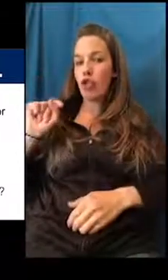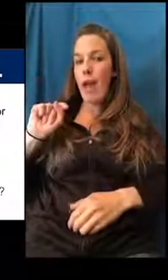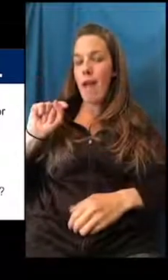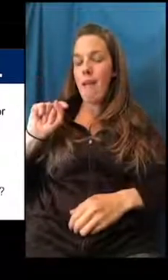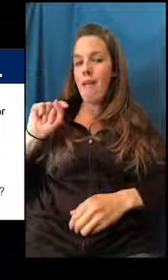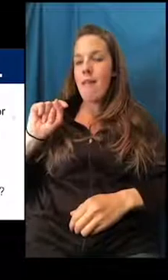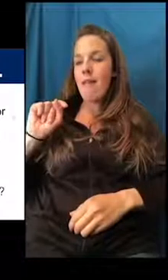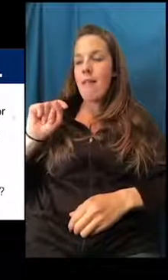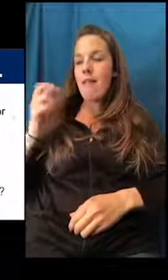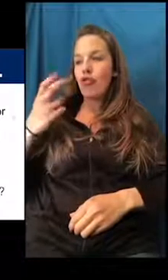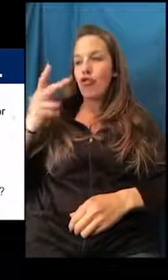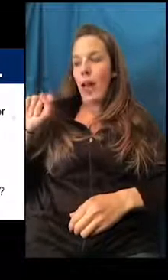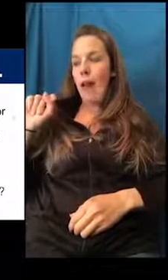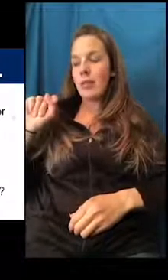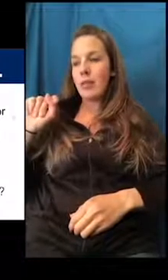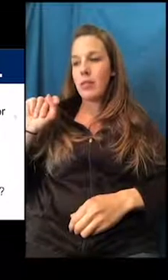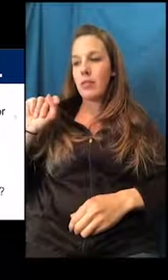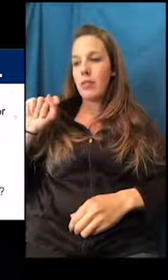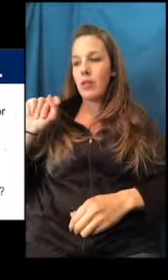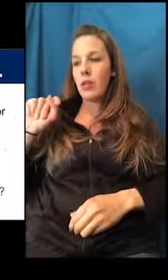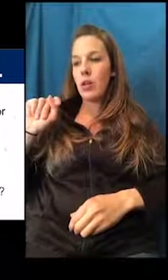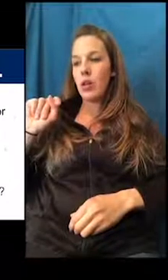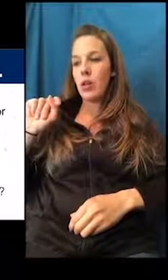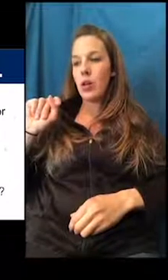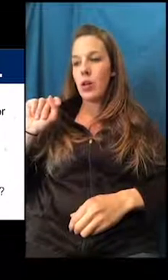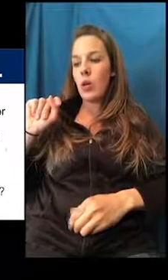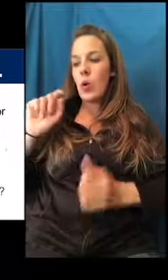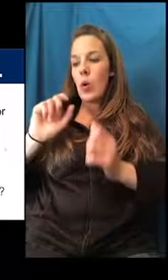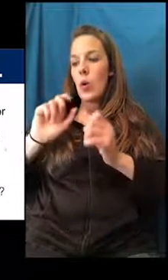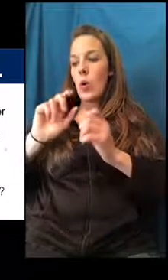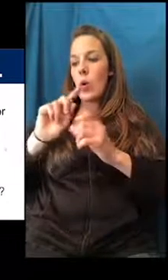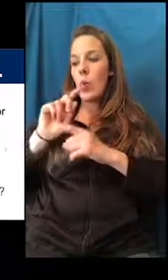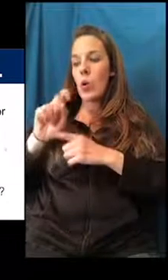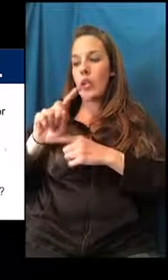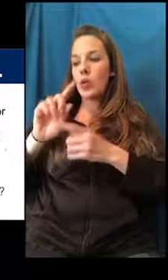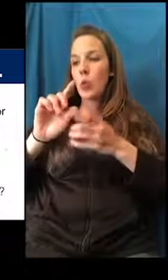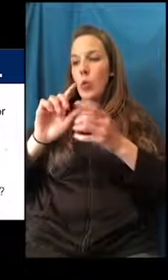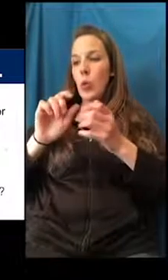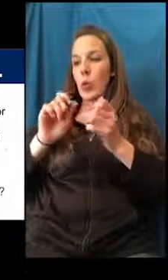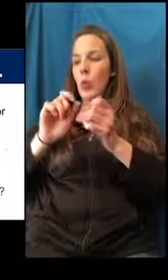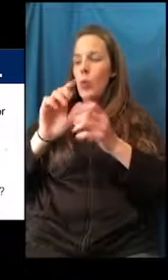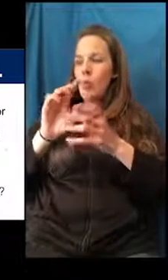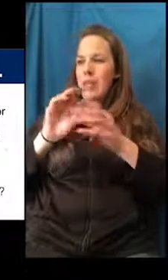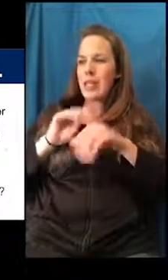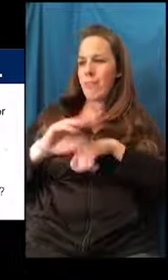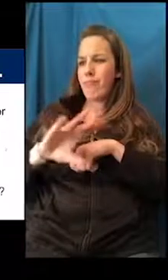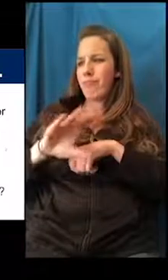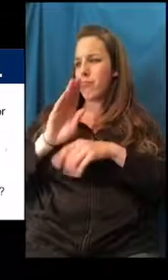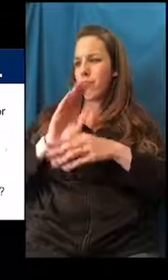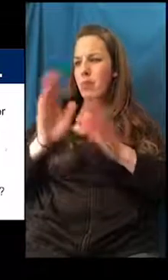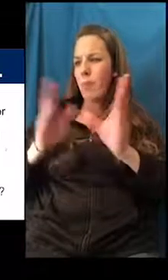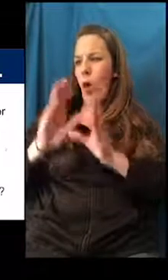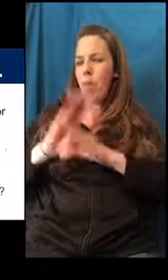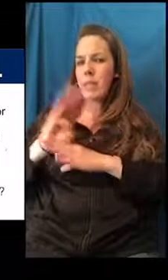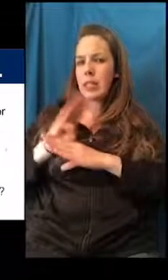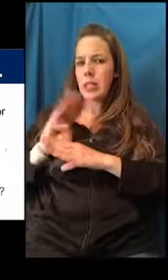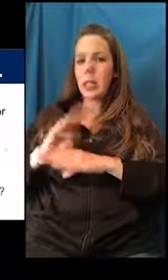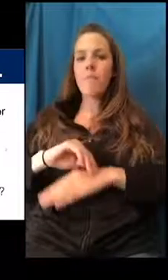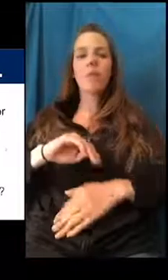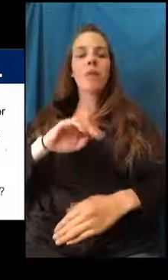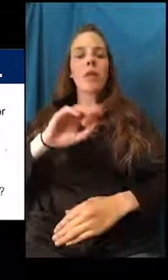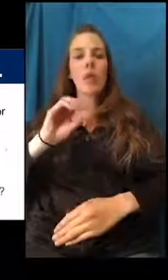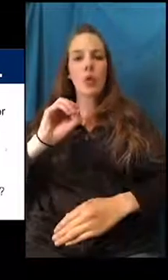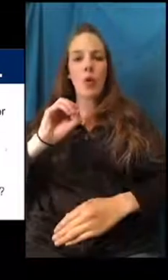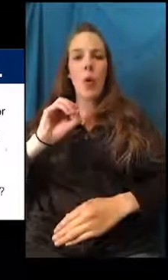box with a question about how this would be small businesses report illnesses. So